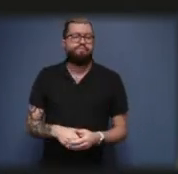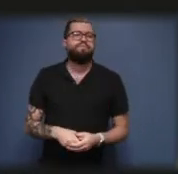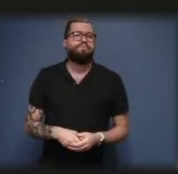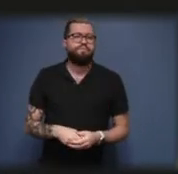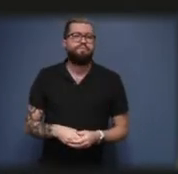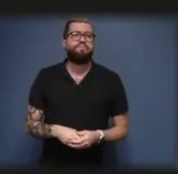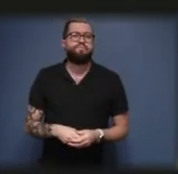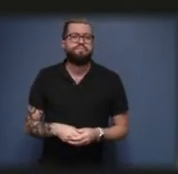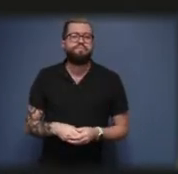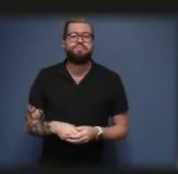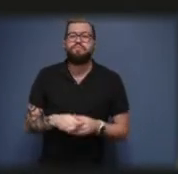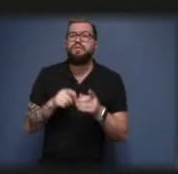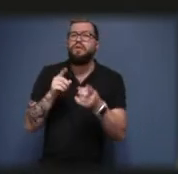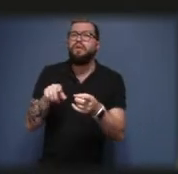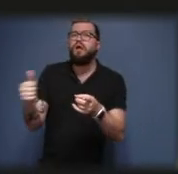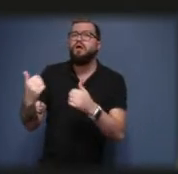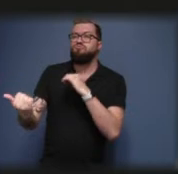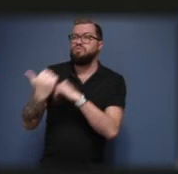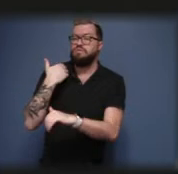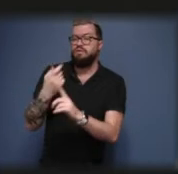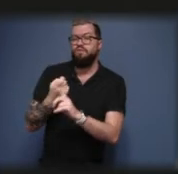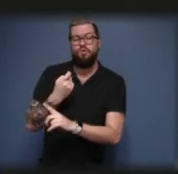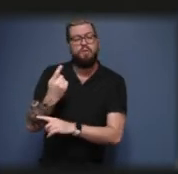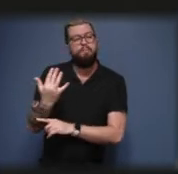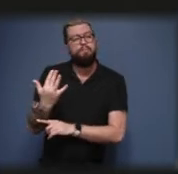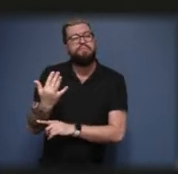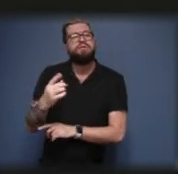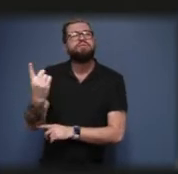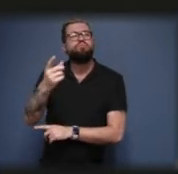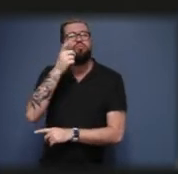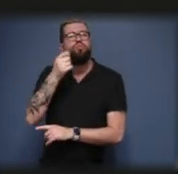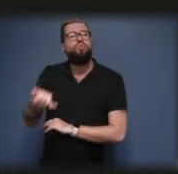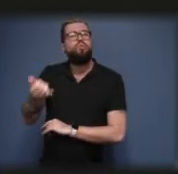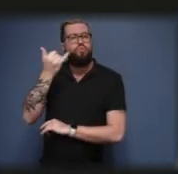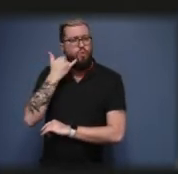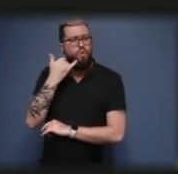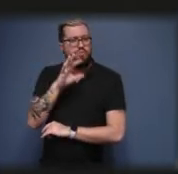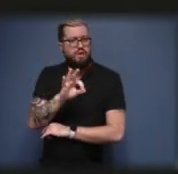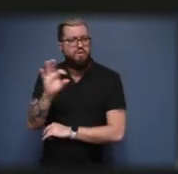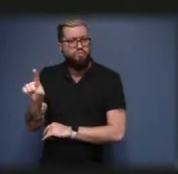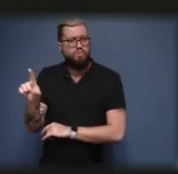was one that was actually submitted by someone who called 911.